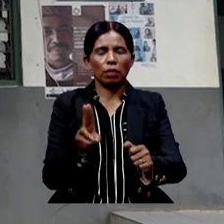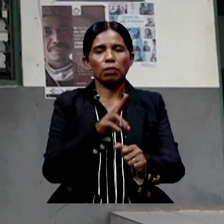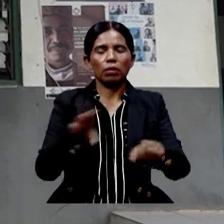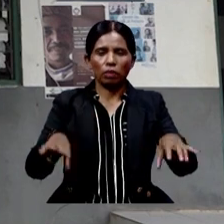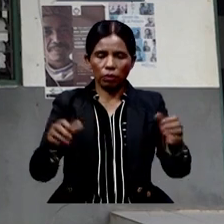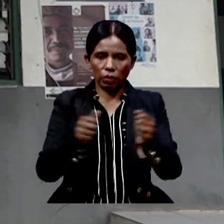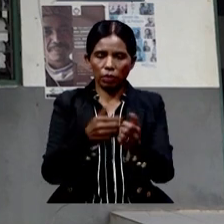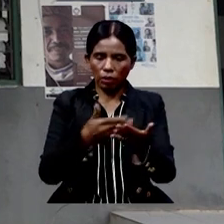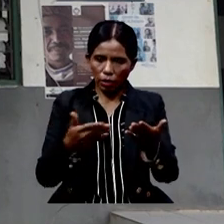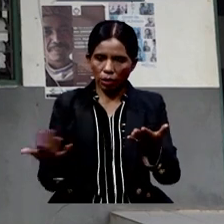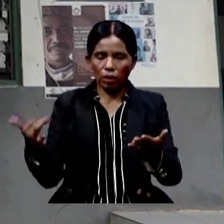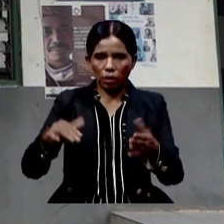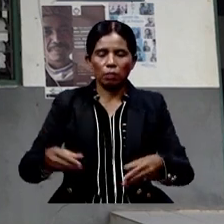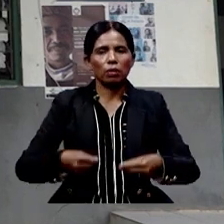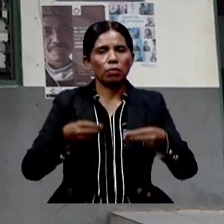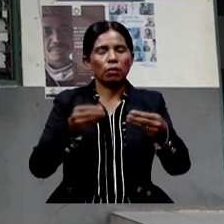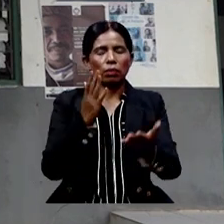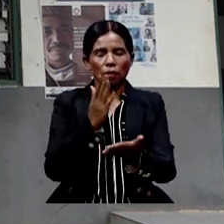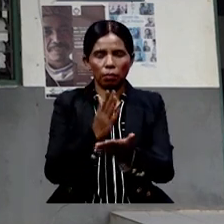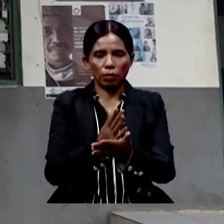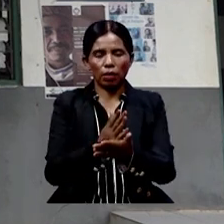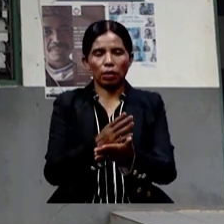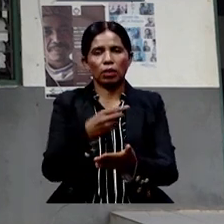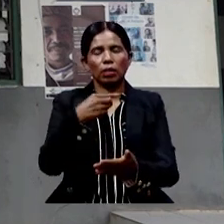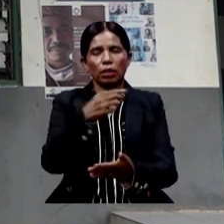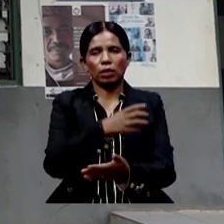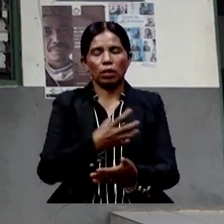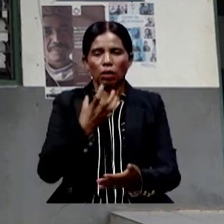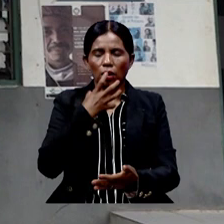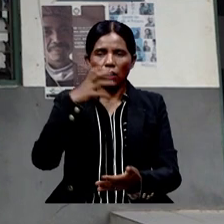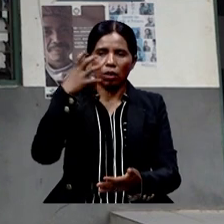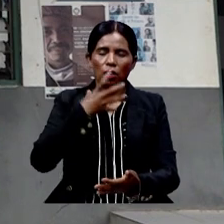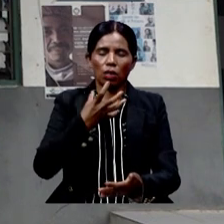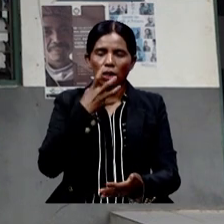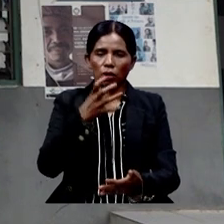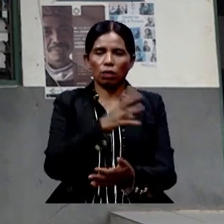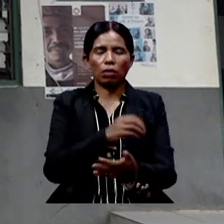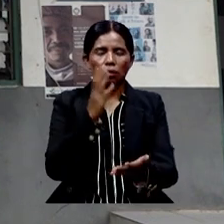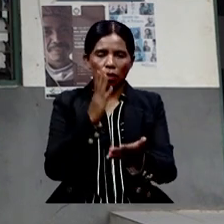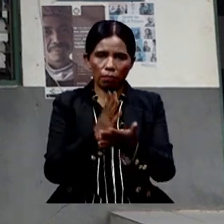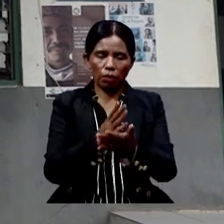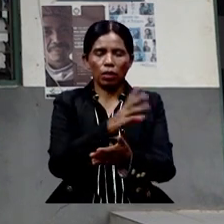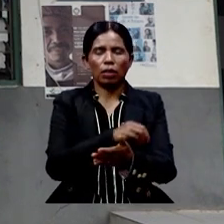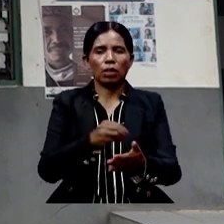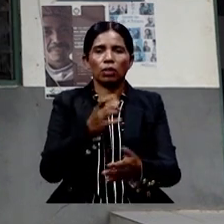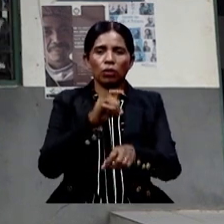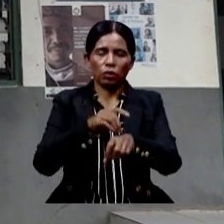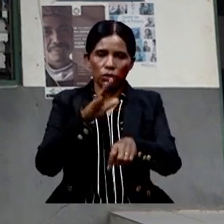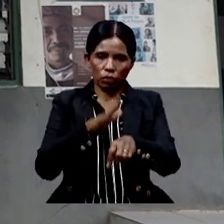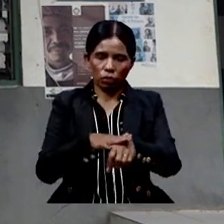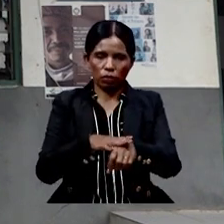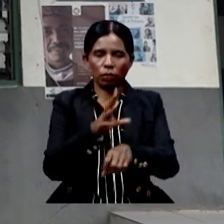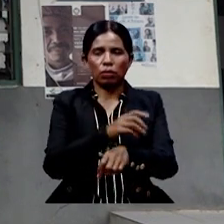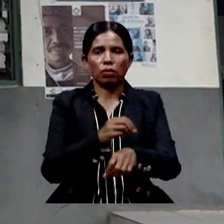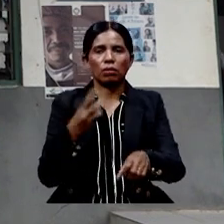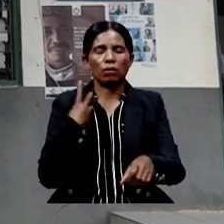materials for nearly a year now in Hong Kong and in our other partner countries in Africa, Southeast Asia, we have